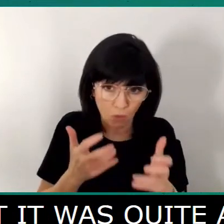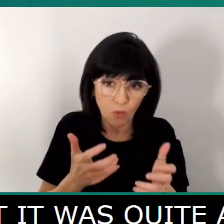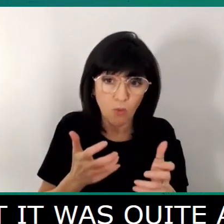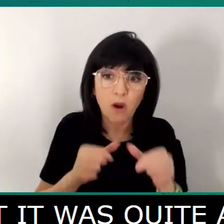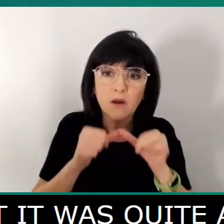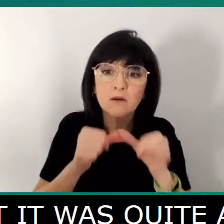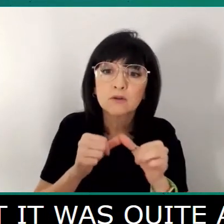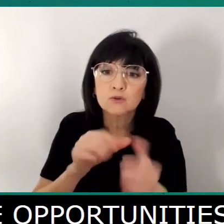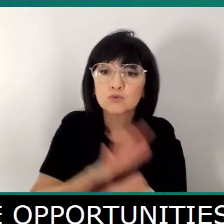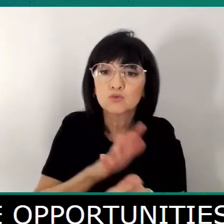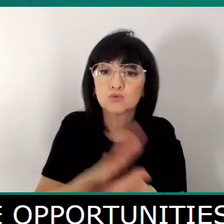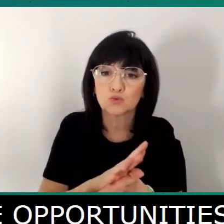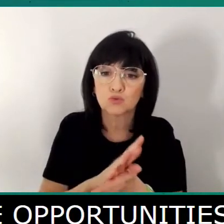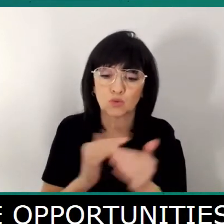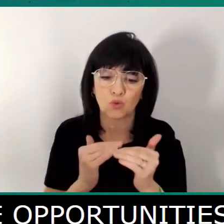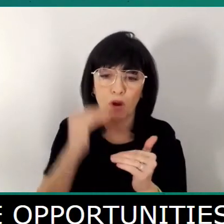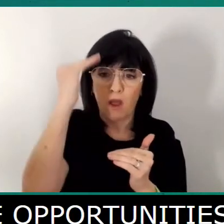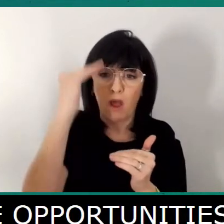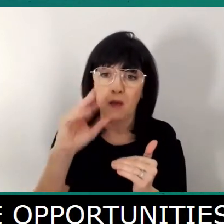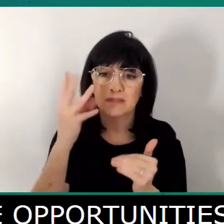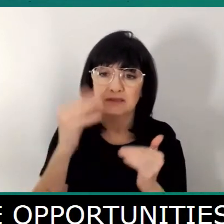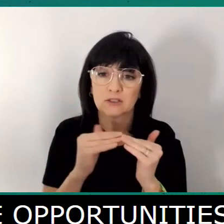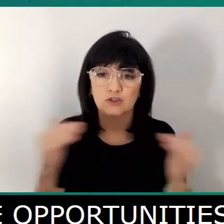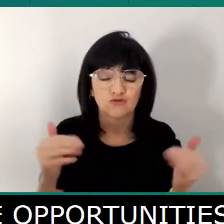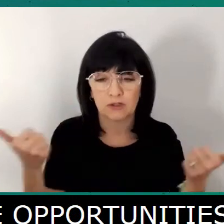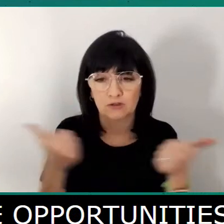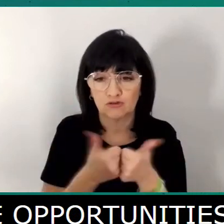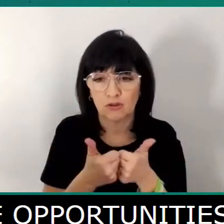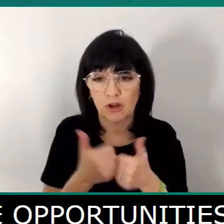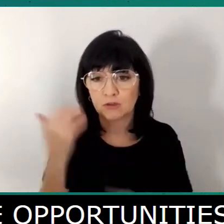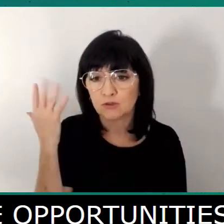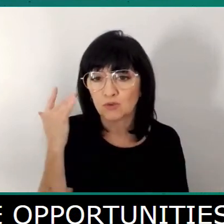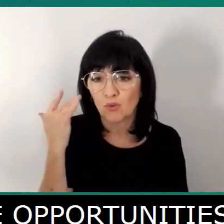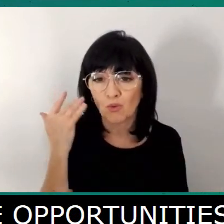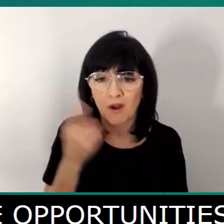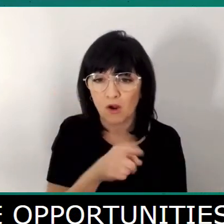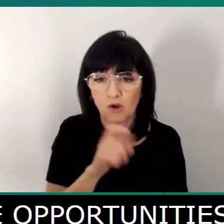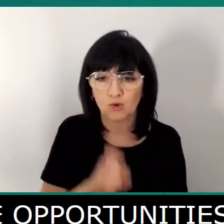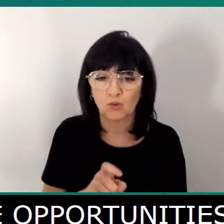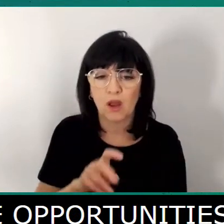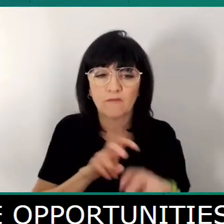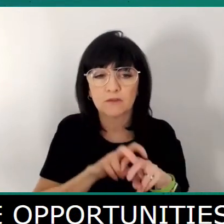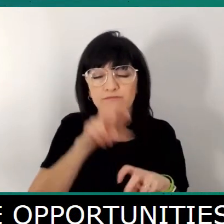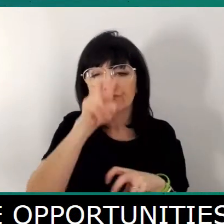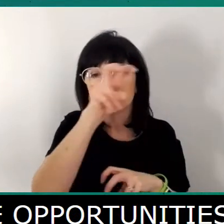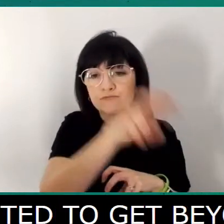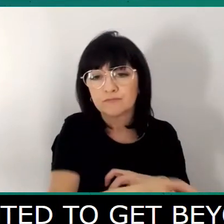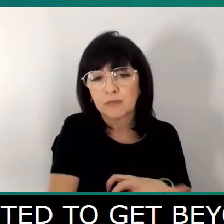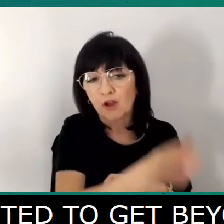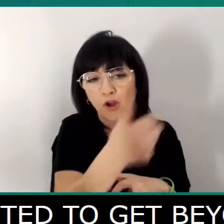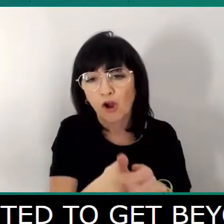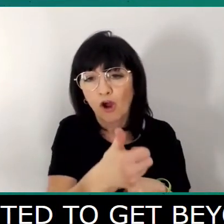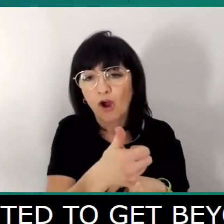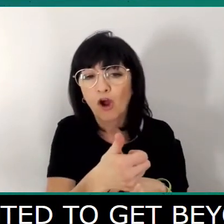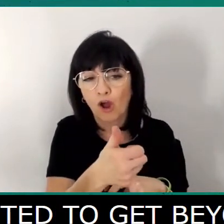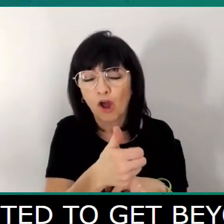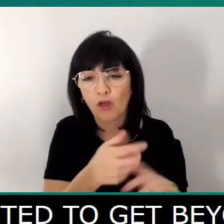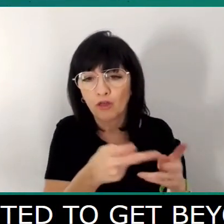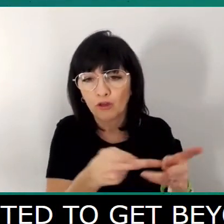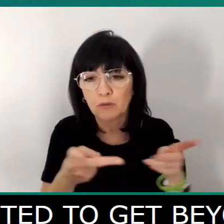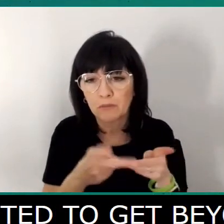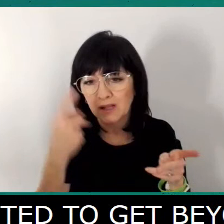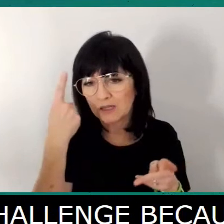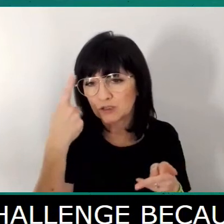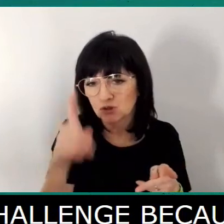sixth level, that was a challenge because you would have to go to another place for 10th grade, and for high school it was very